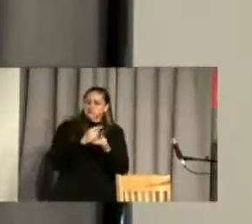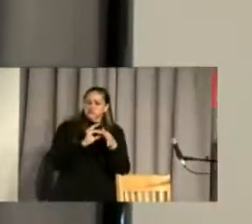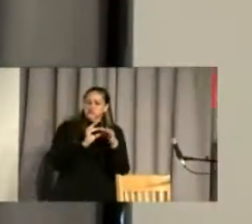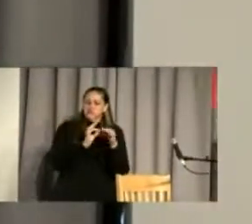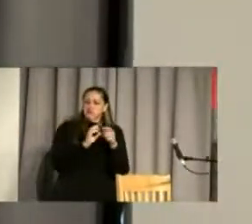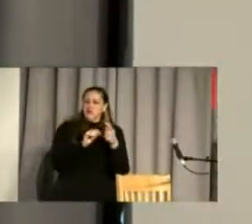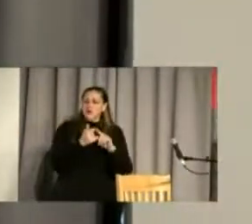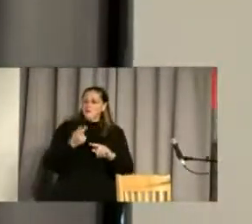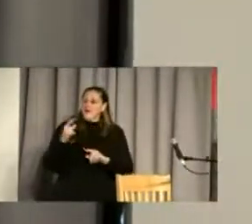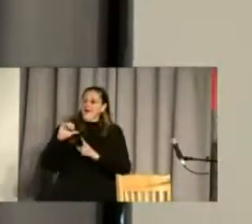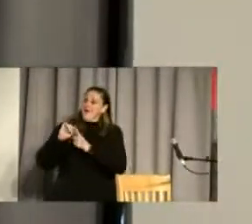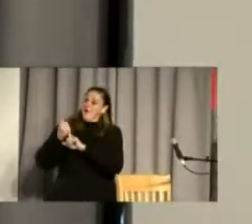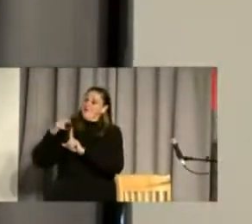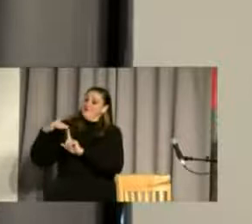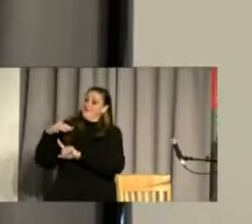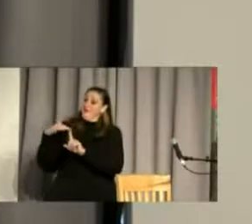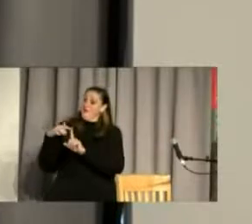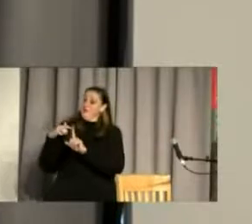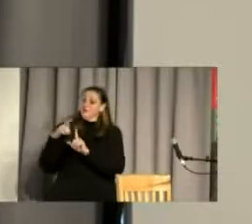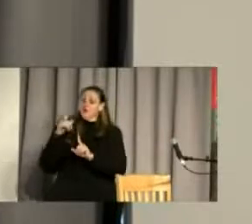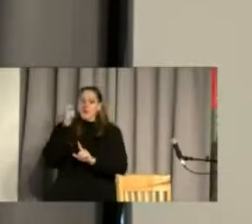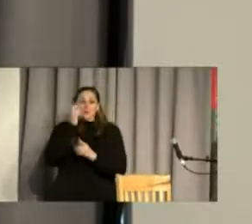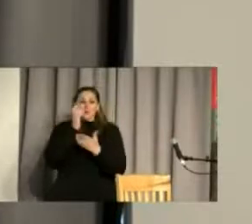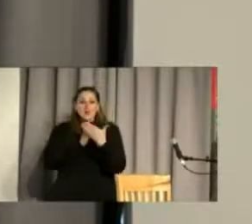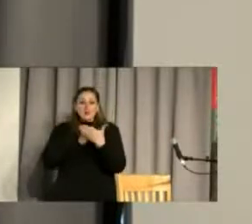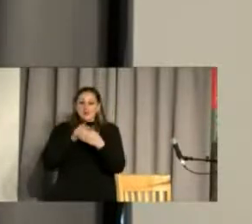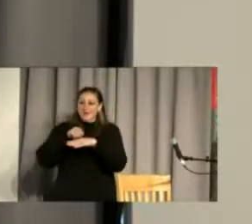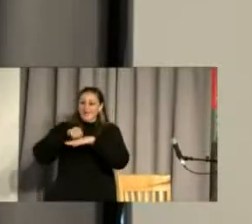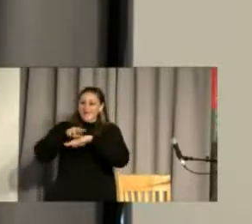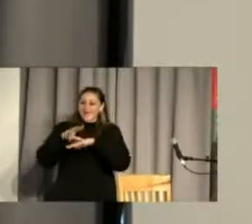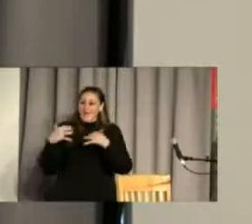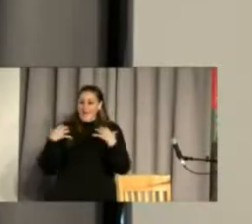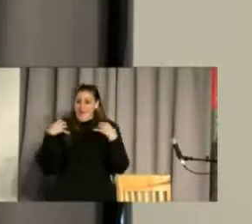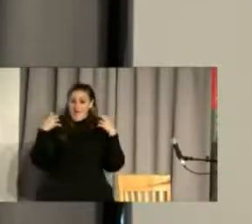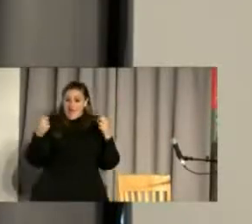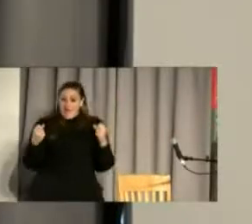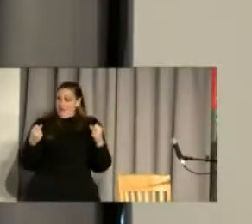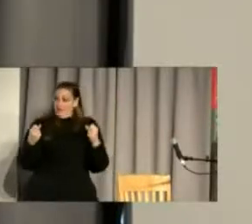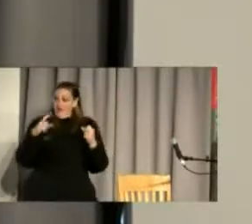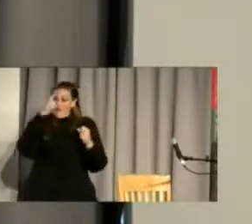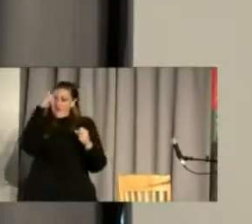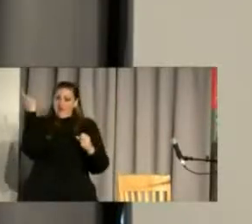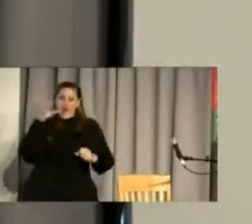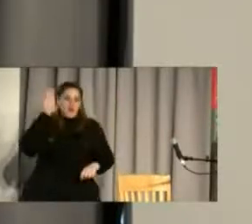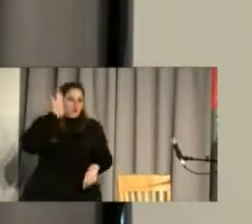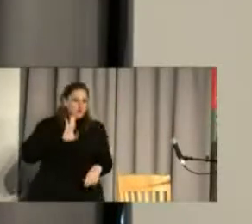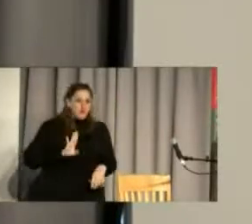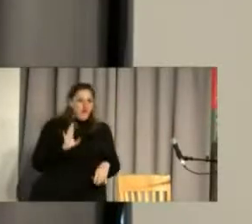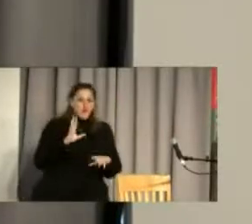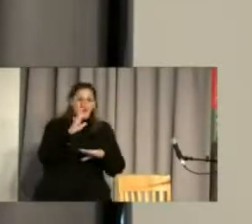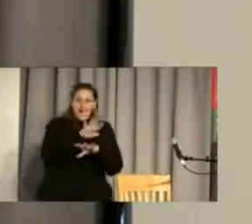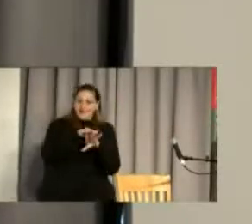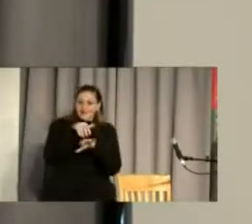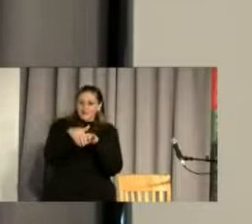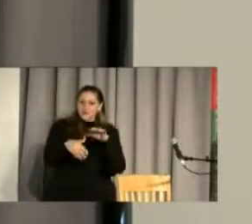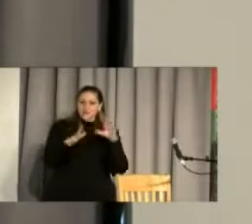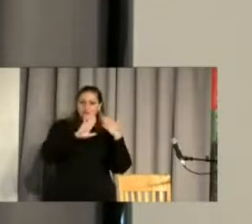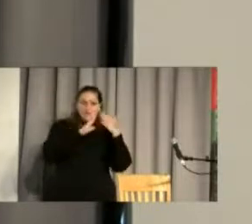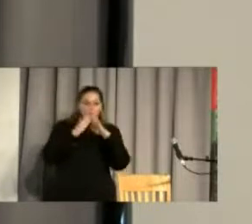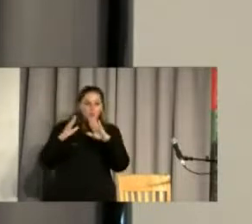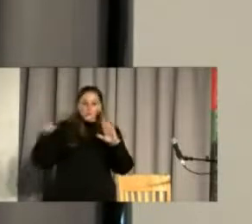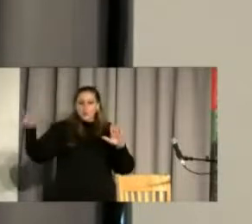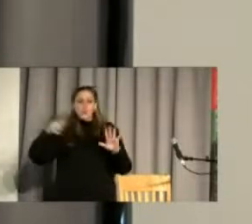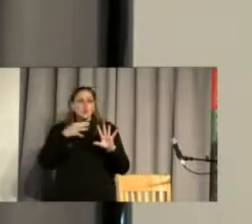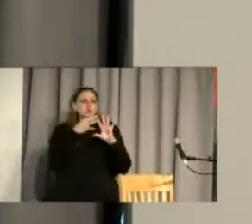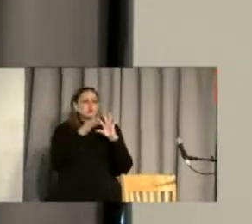does environmental racism affect the health of Black, Brown, and Indigenous communities? I know you did